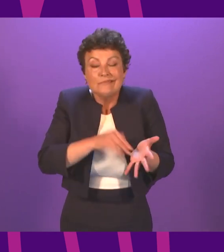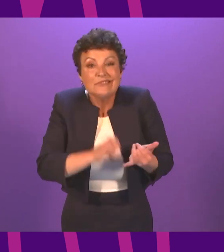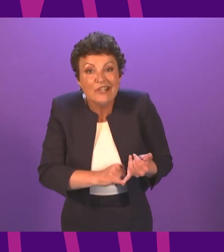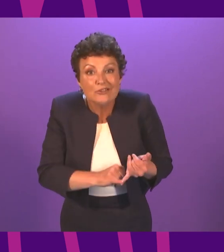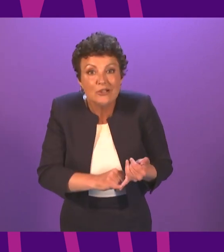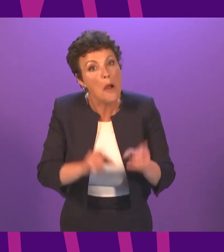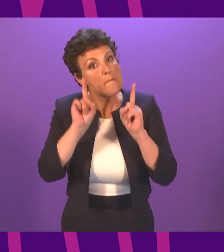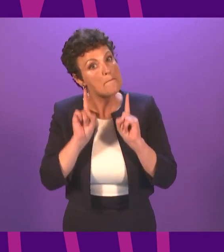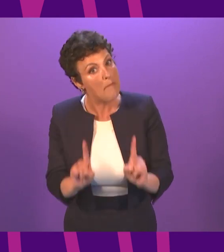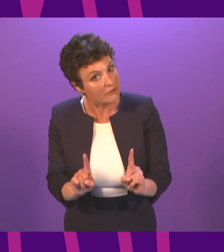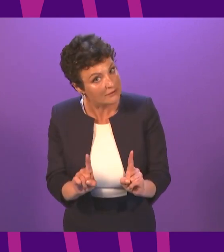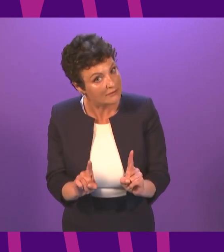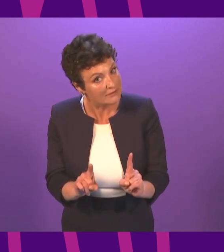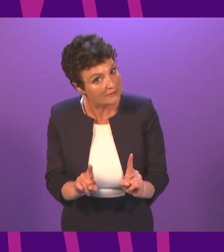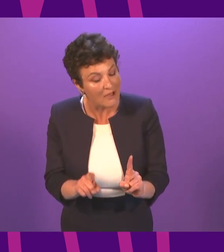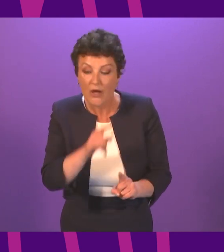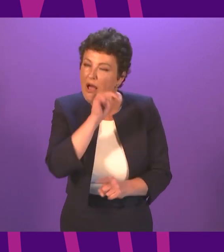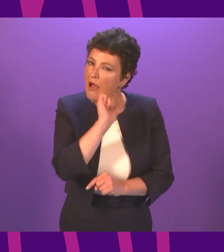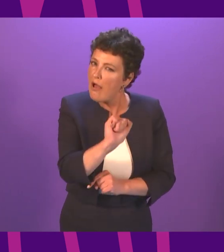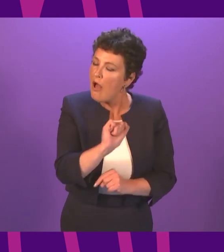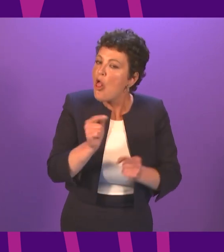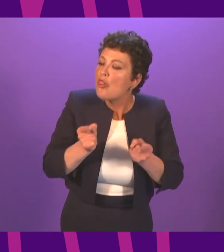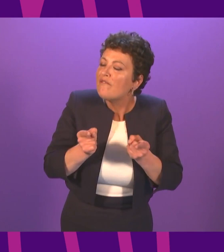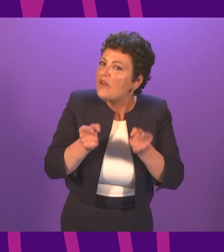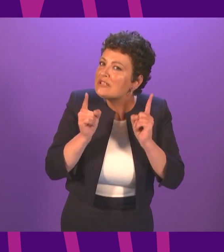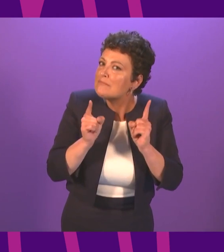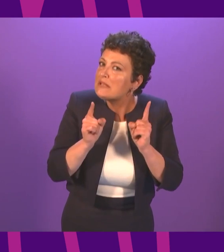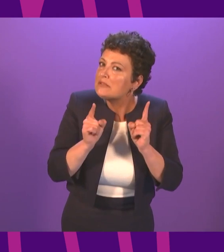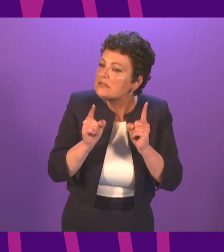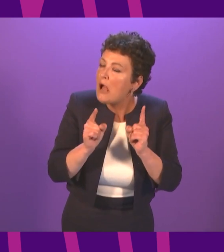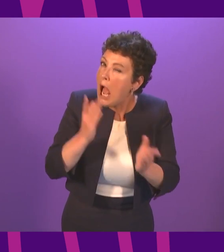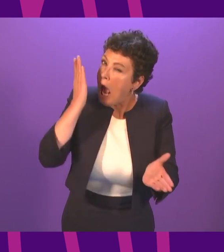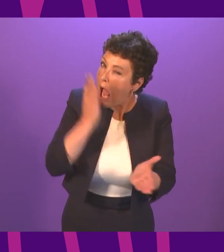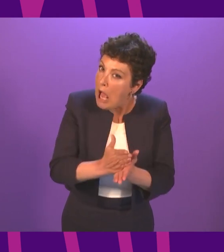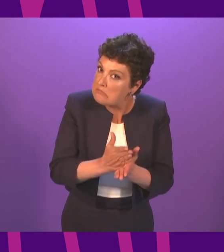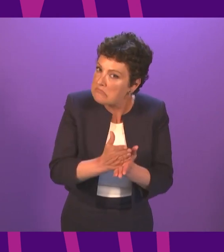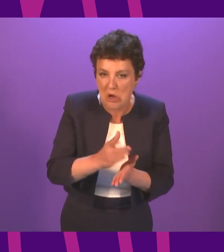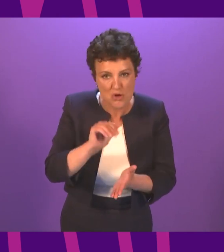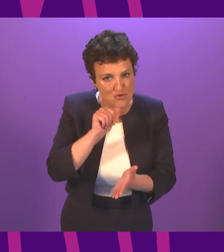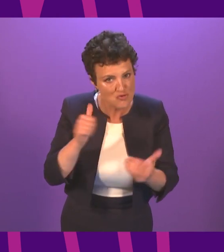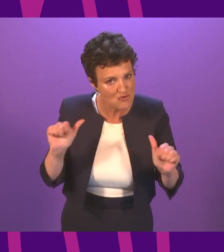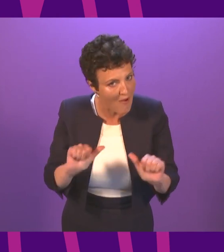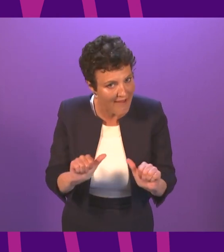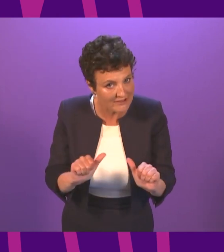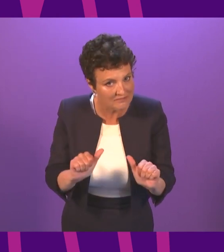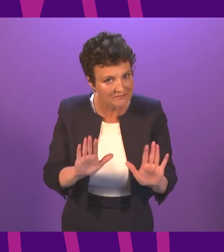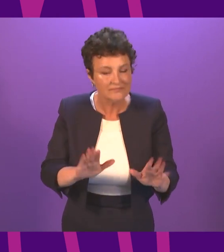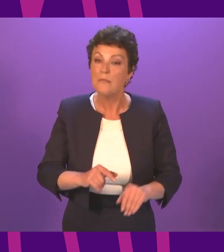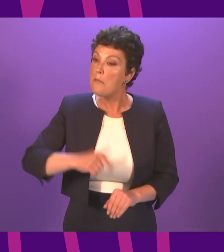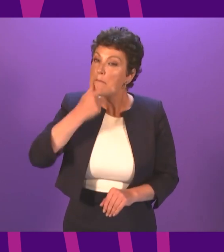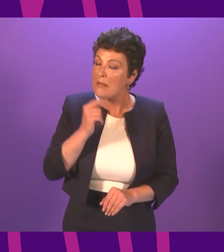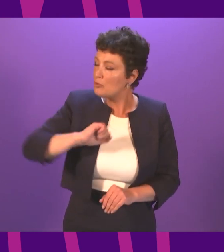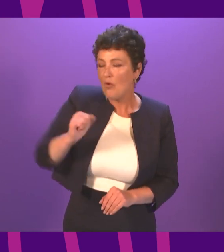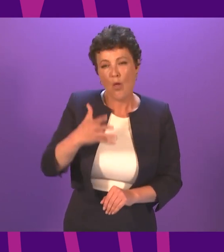our First Minister and our nominee is not currently set in stone. People across Scotland want to see us pulling together,